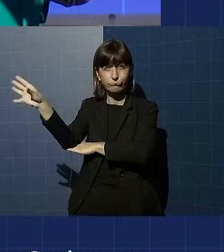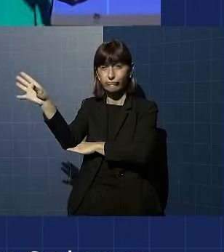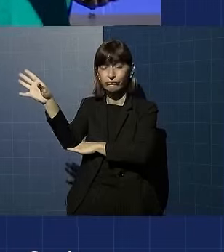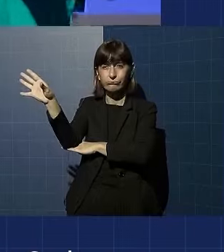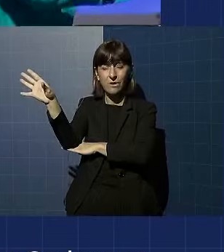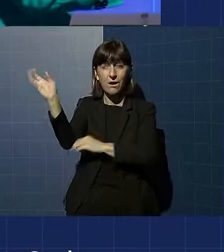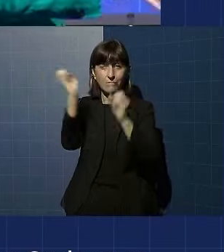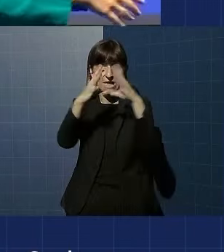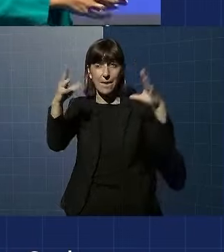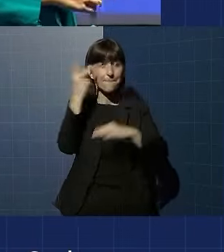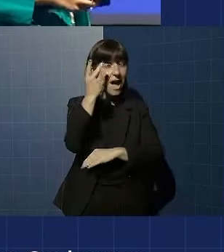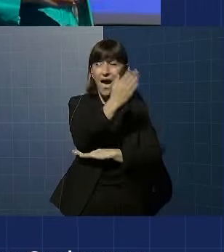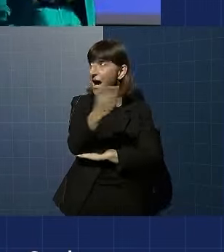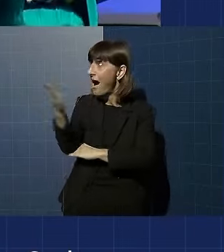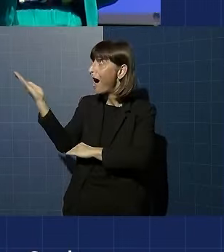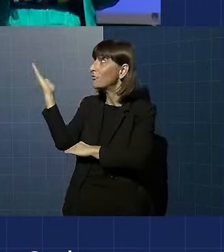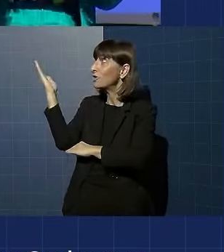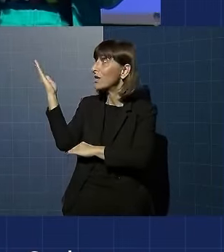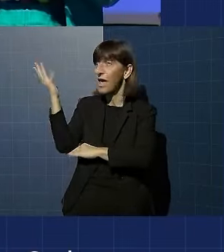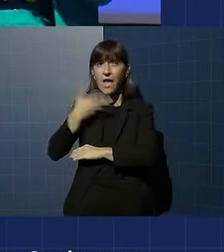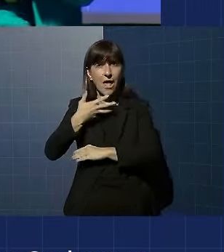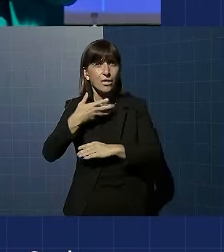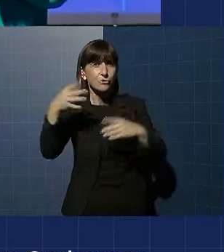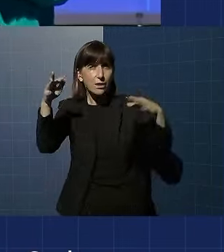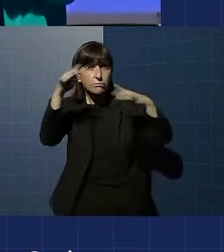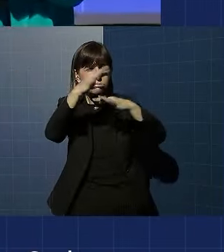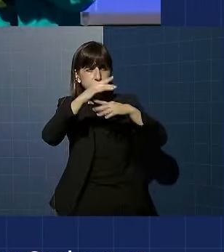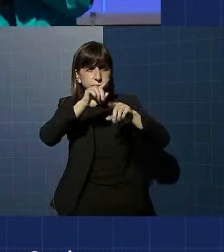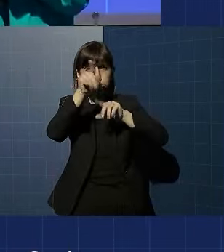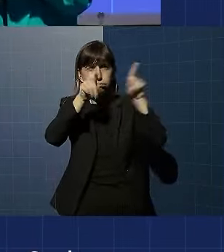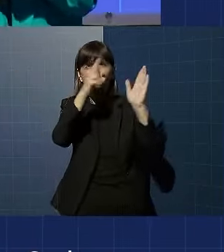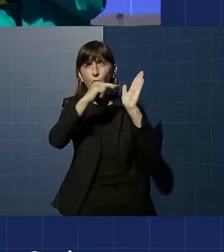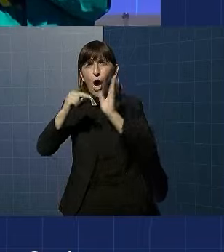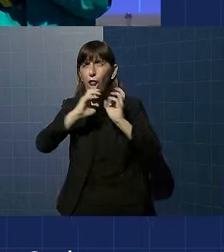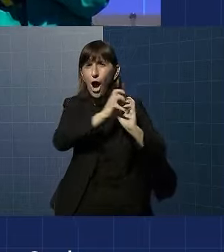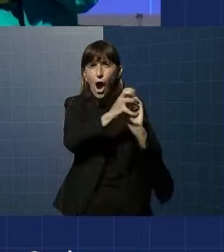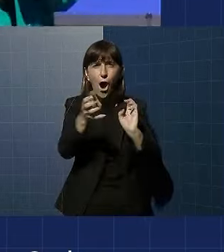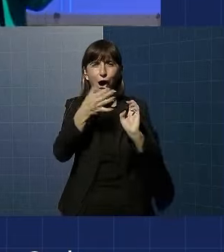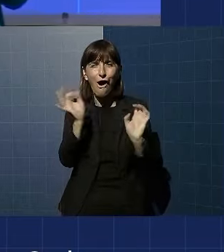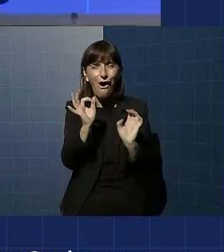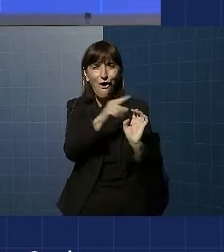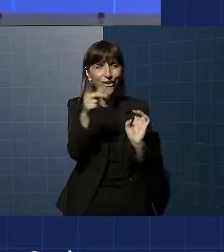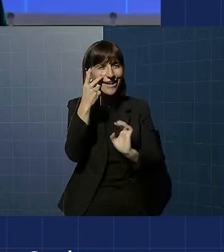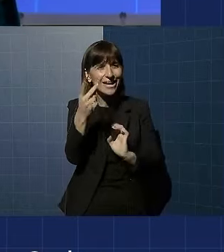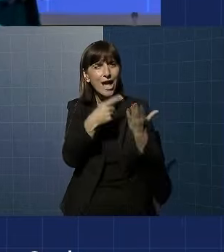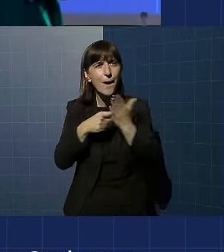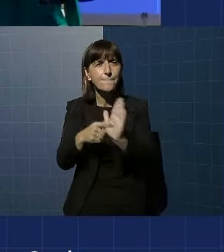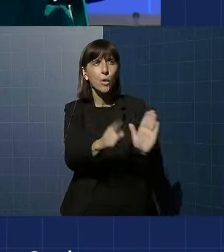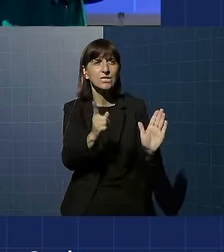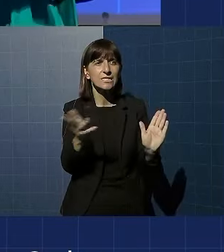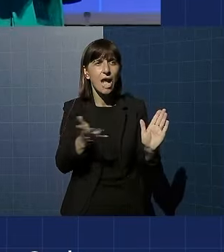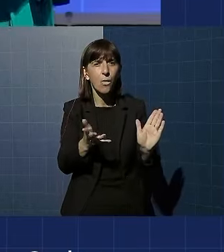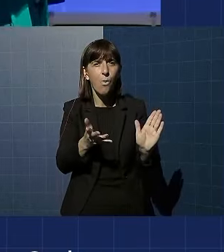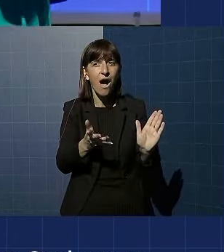this. And you can see all these very nice colors, but these colors basically show the different connections in the brain. So the